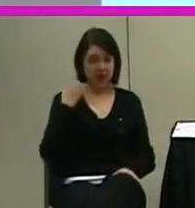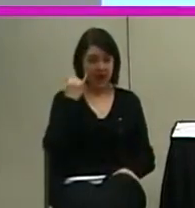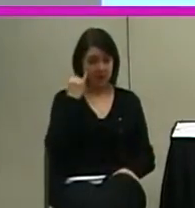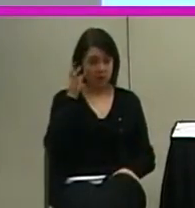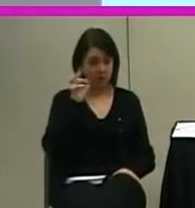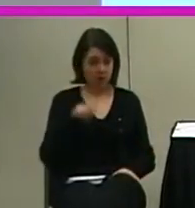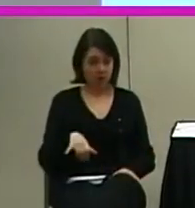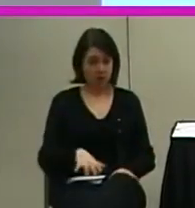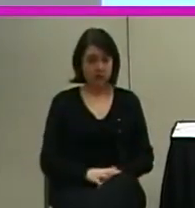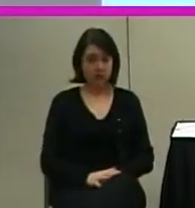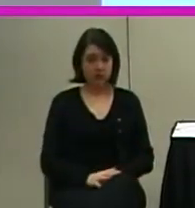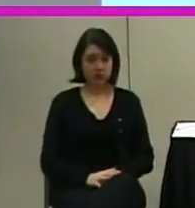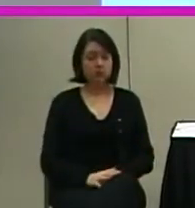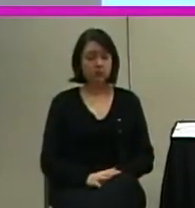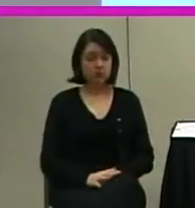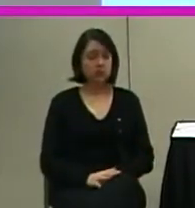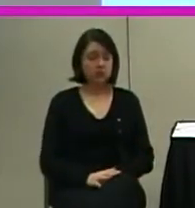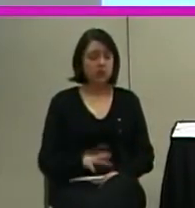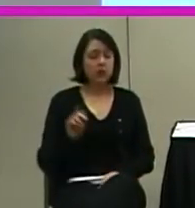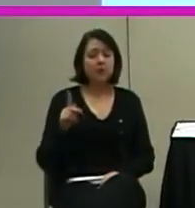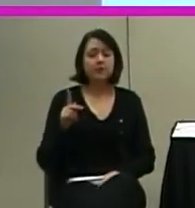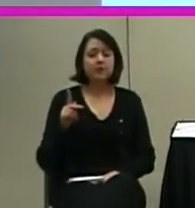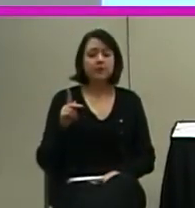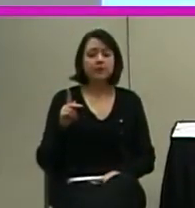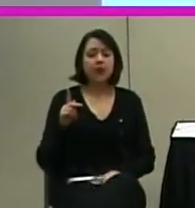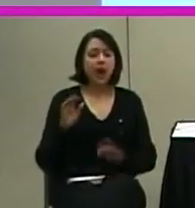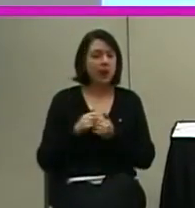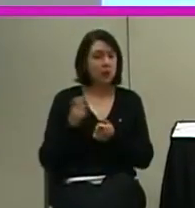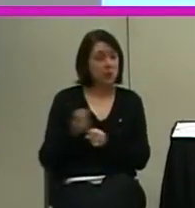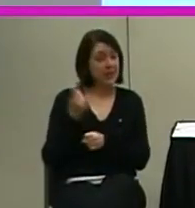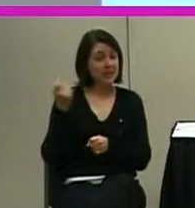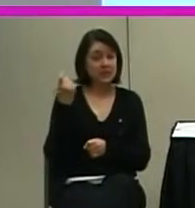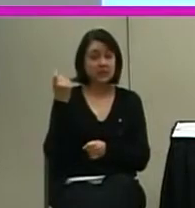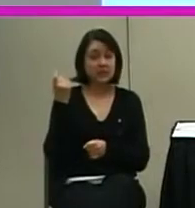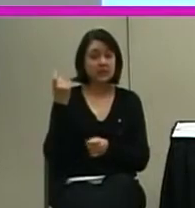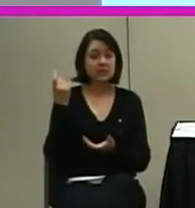playground? All right, so how are you going to win?